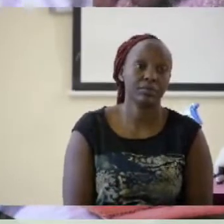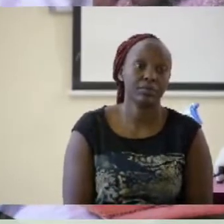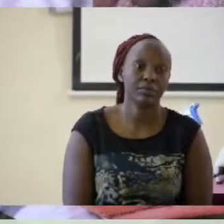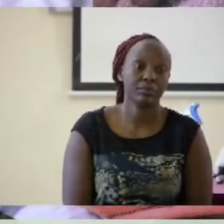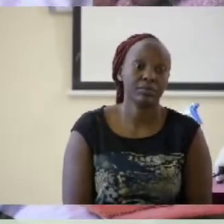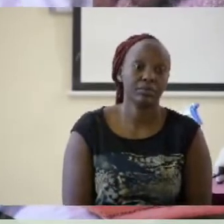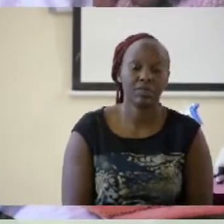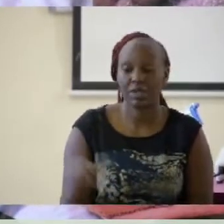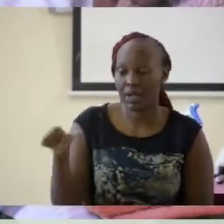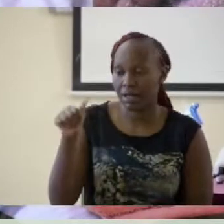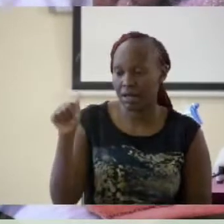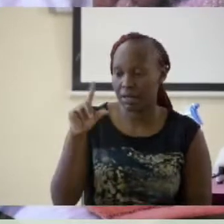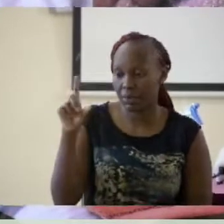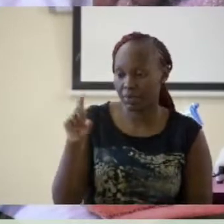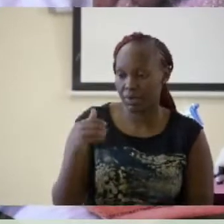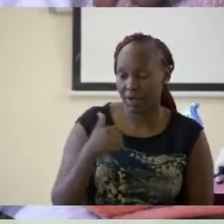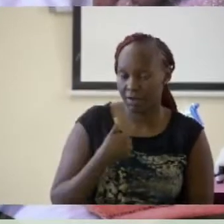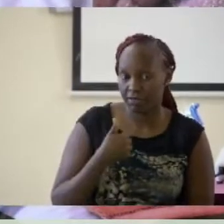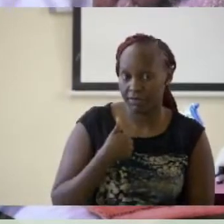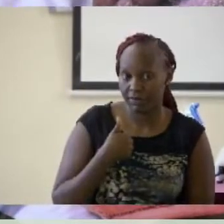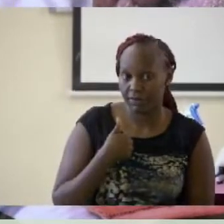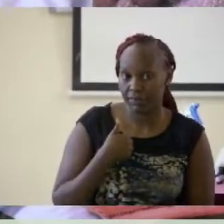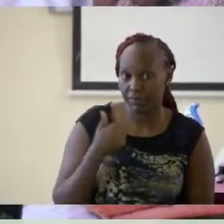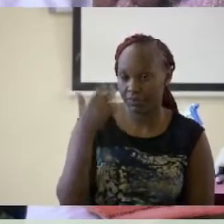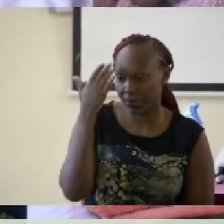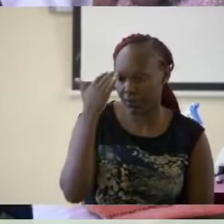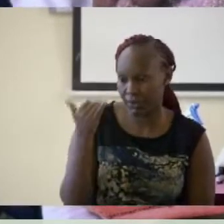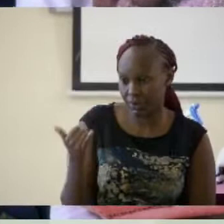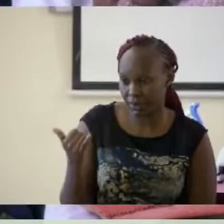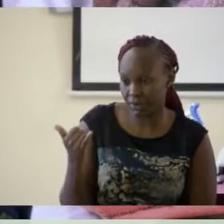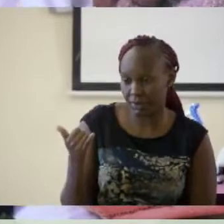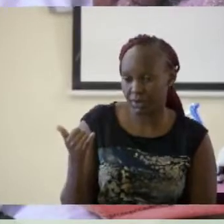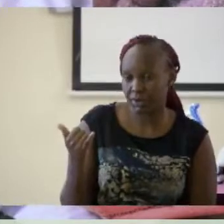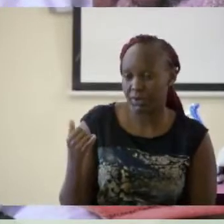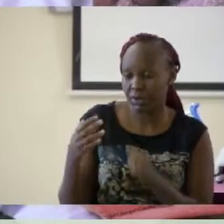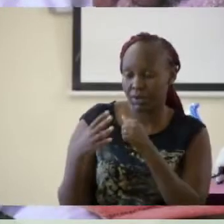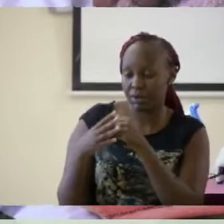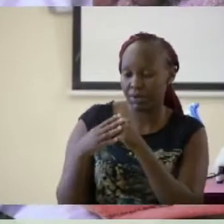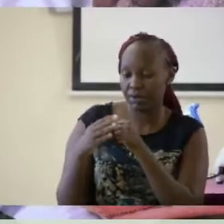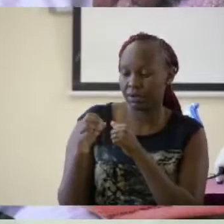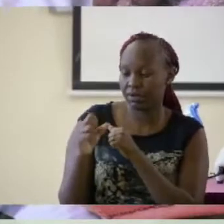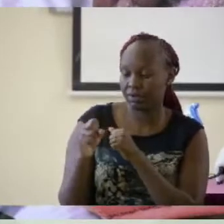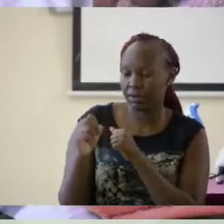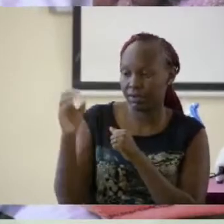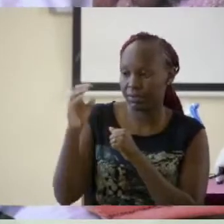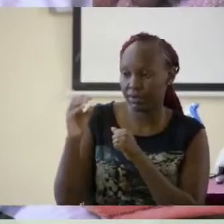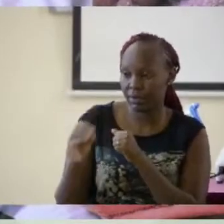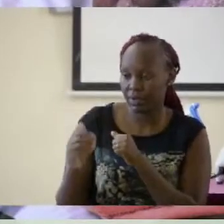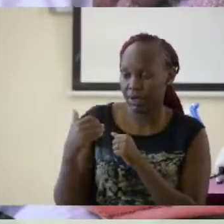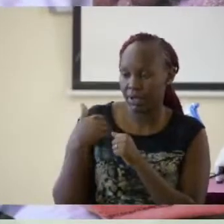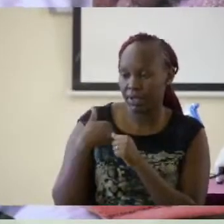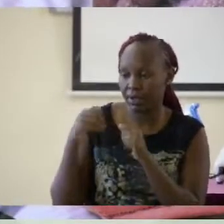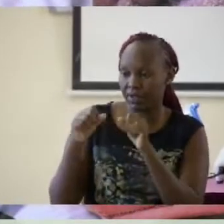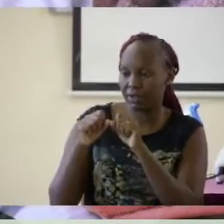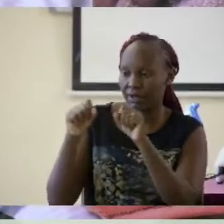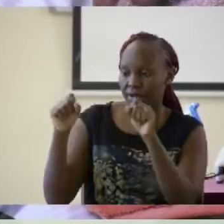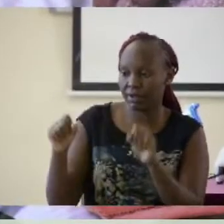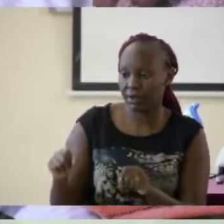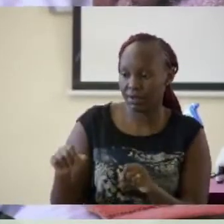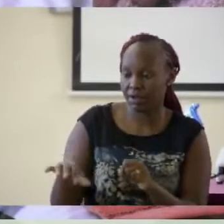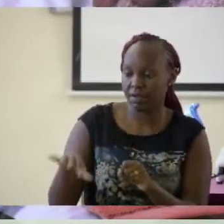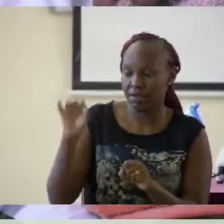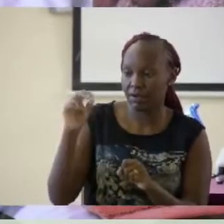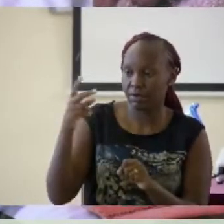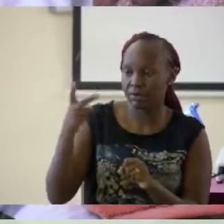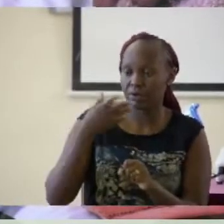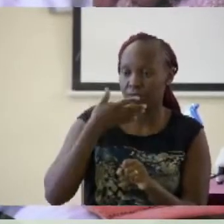another question I have is, why is it that 95% are going for this system? So I found 2